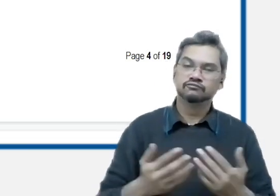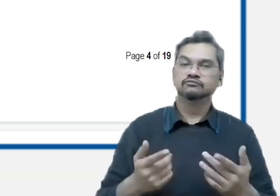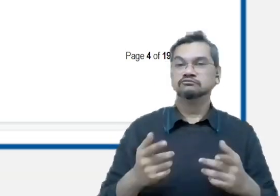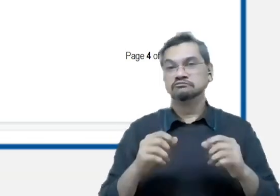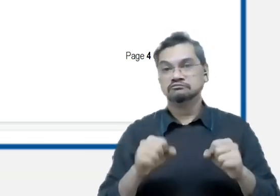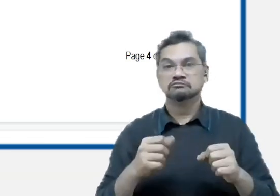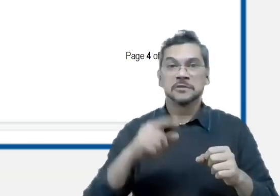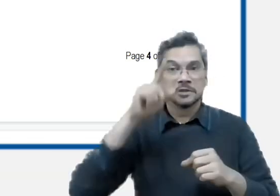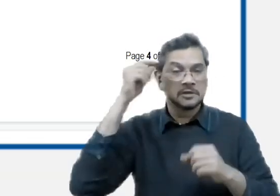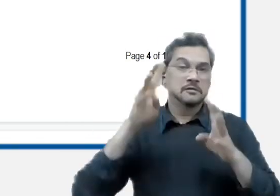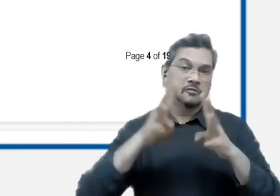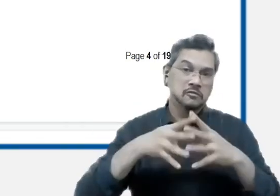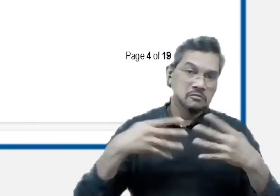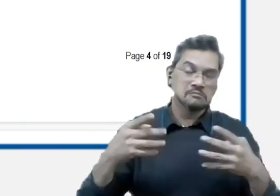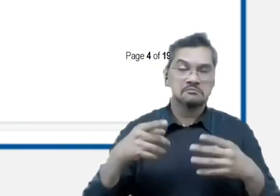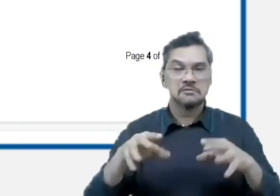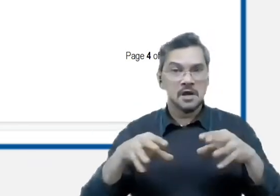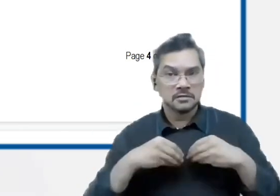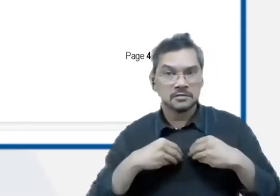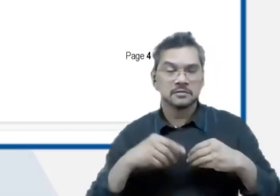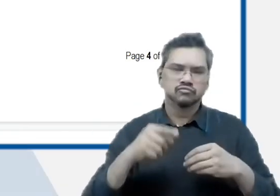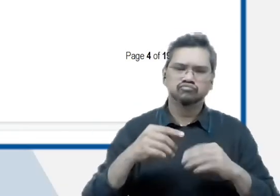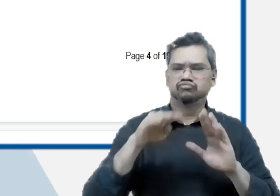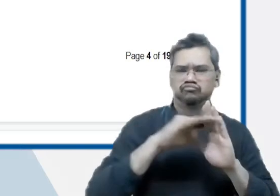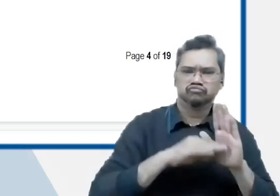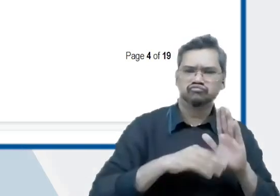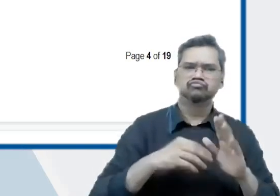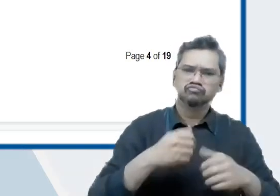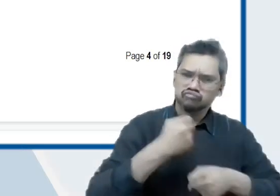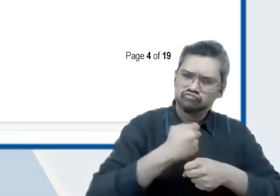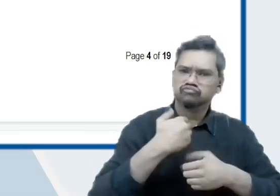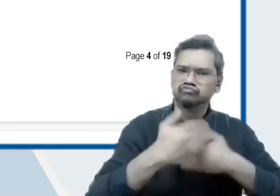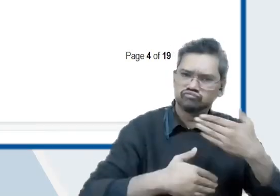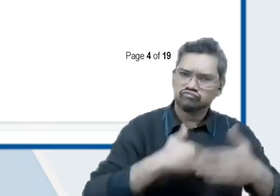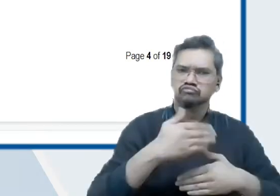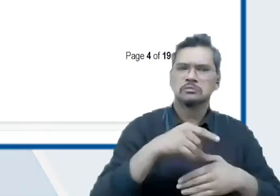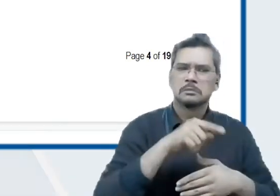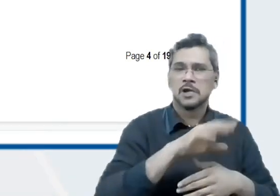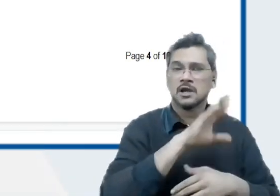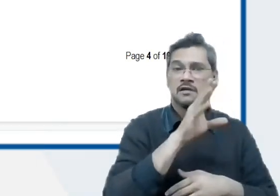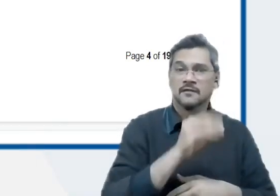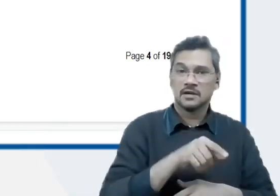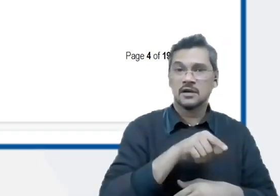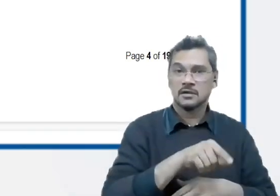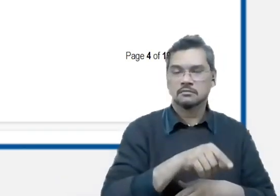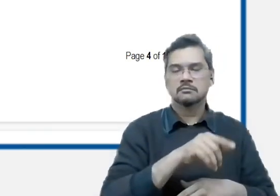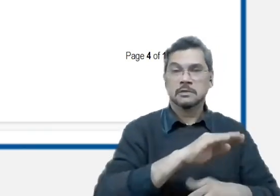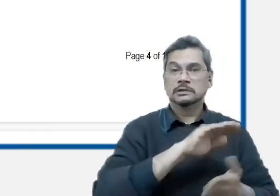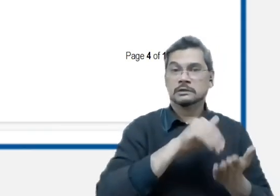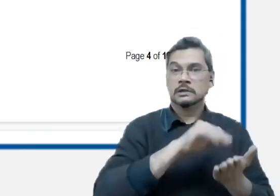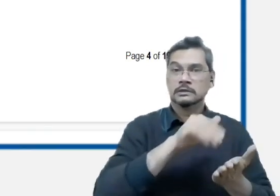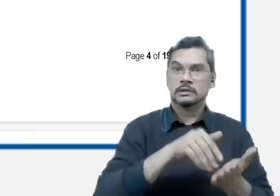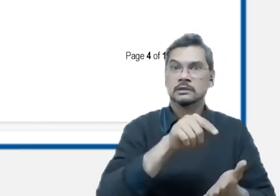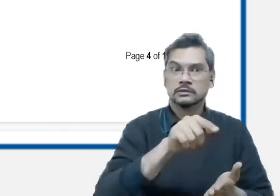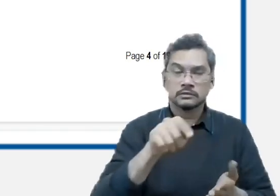Africa Regional Strategy for Disaster Risk Reduction, as well as sub-regional and national strategies and plans of action for disaster risk